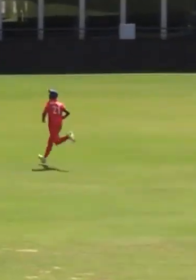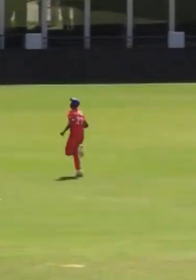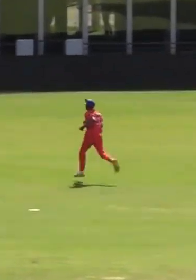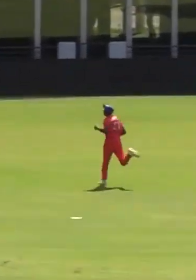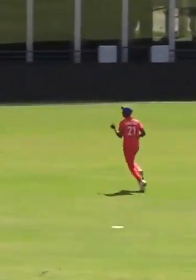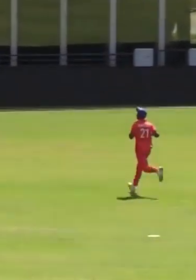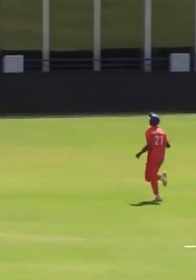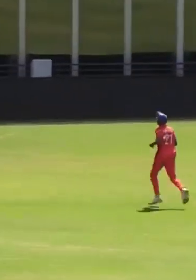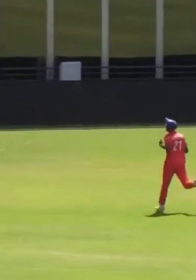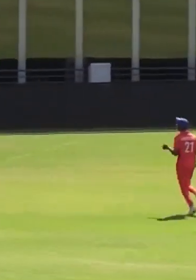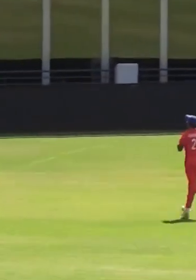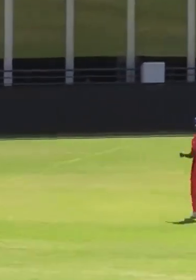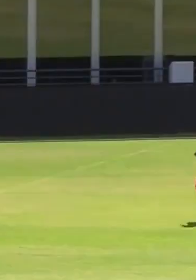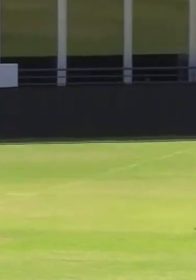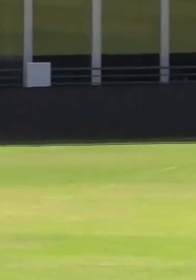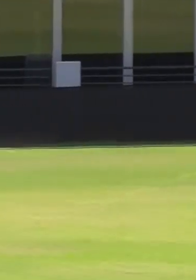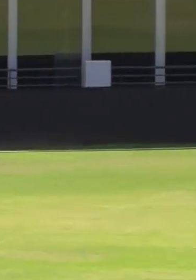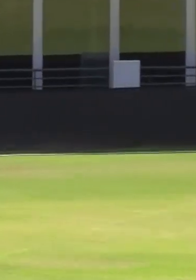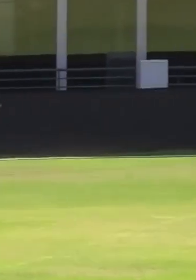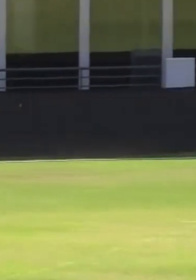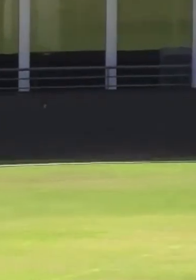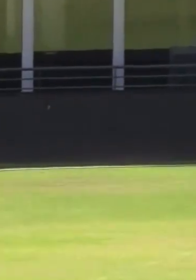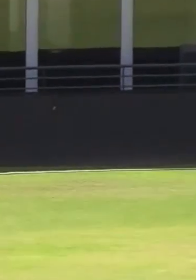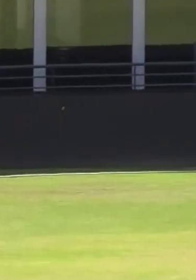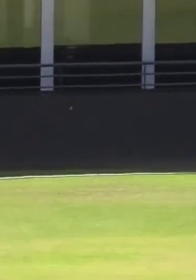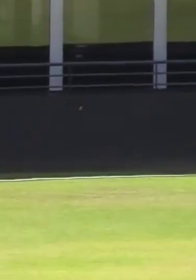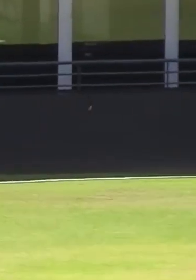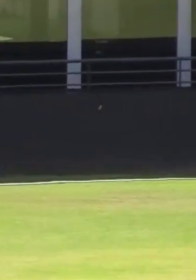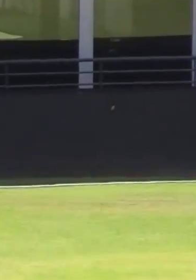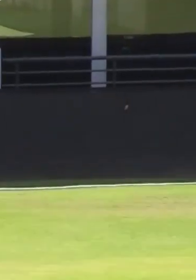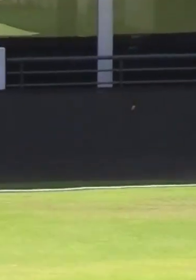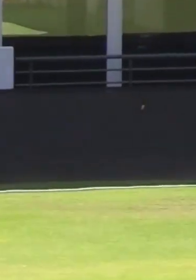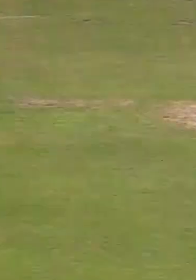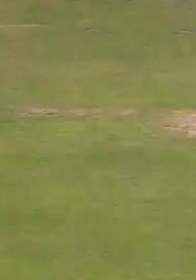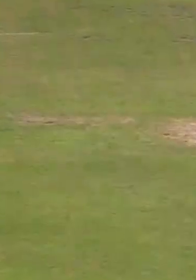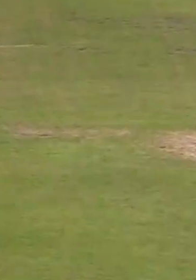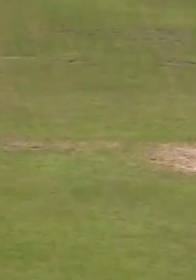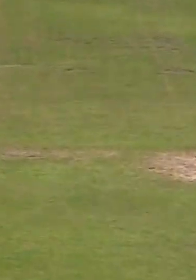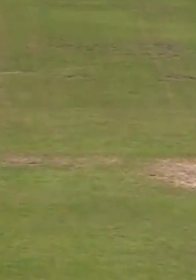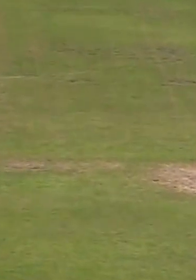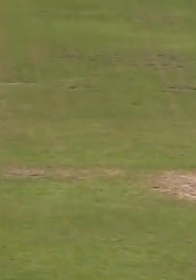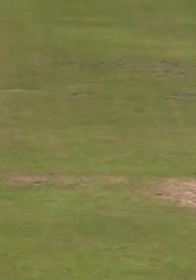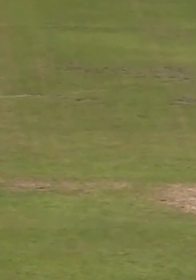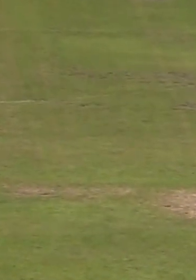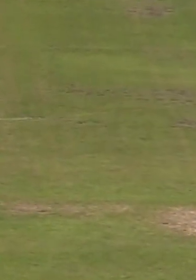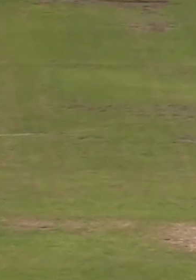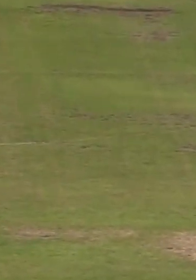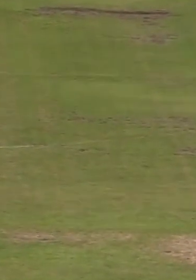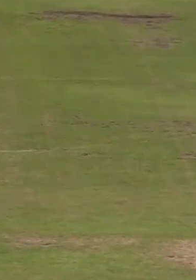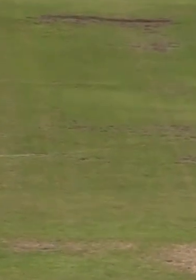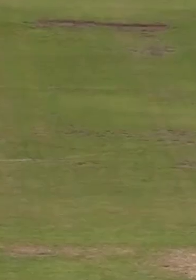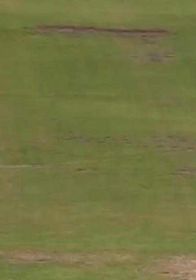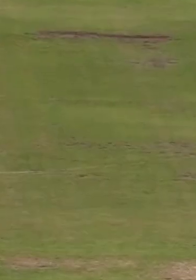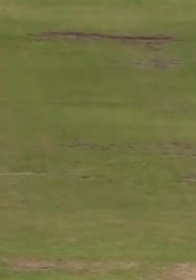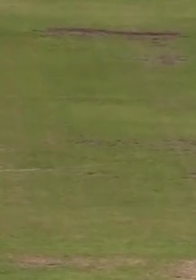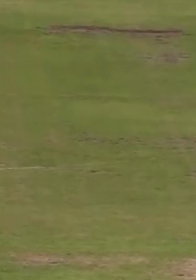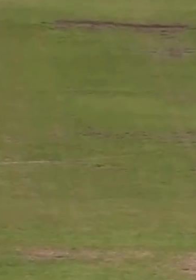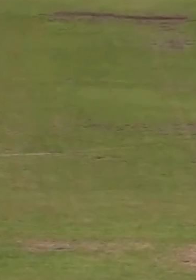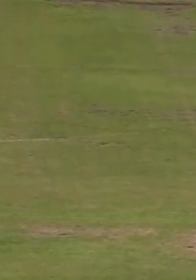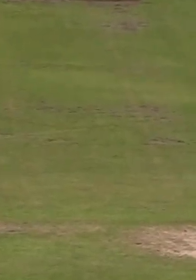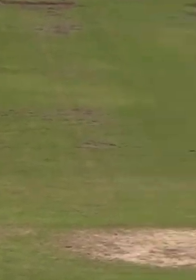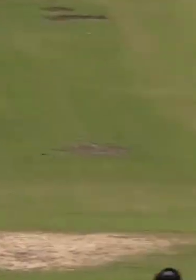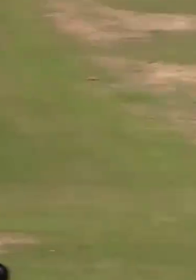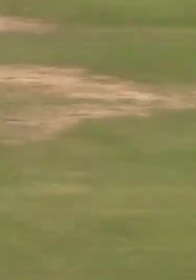gorgeous shot, splitting the fielders at gully and point for more. Ben decided to go short this time,